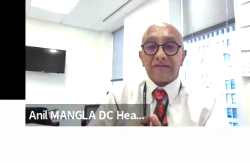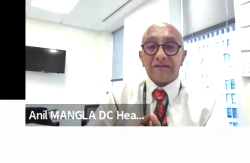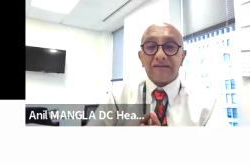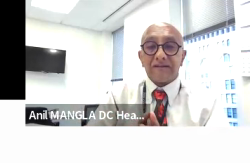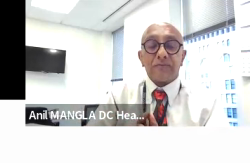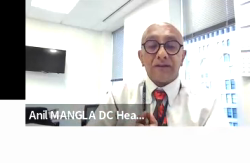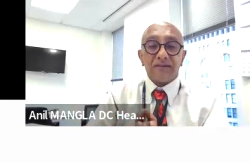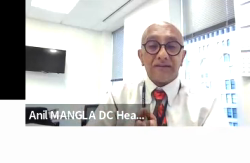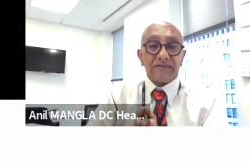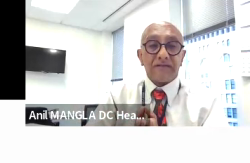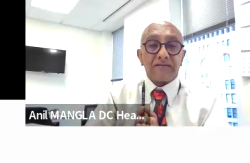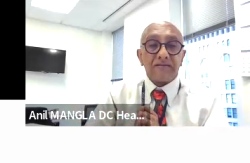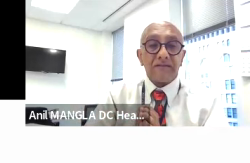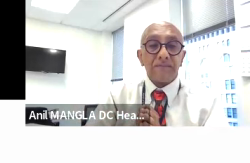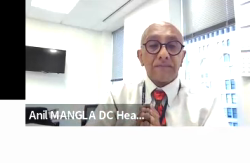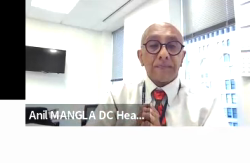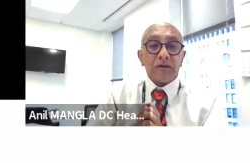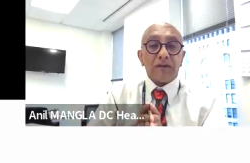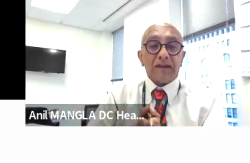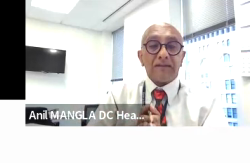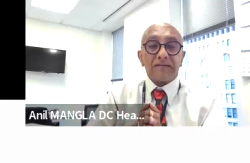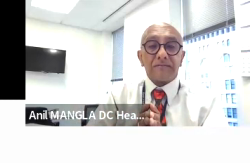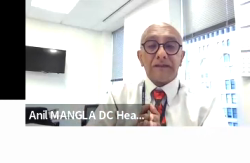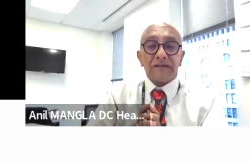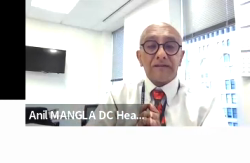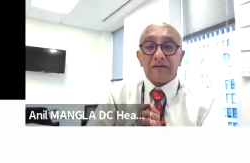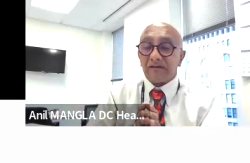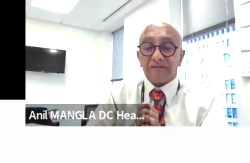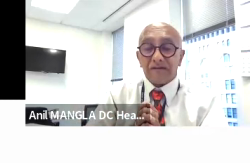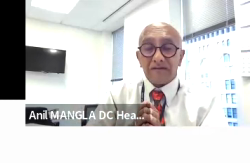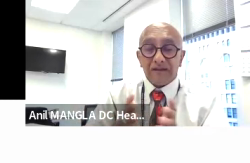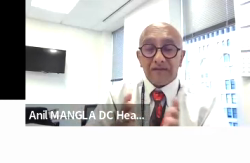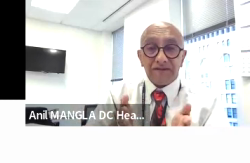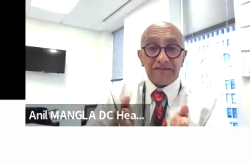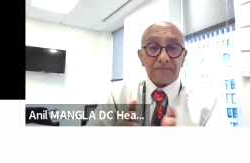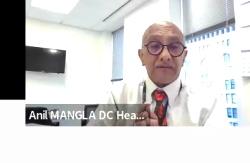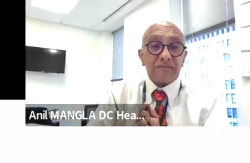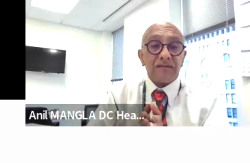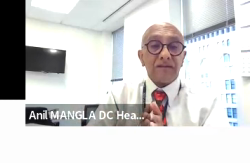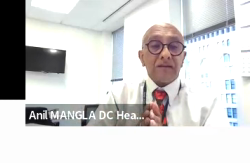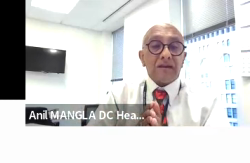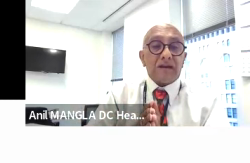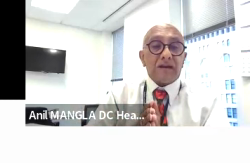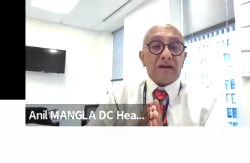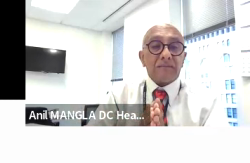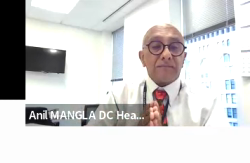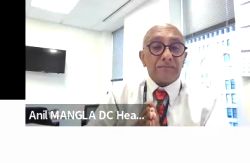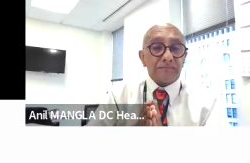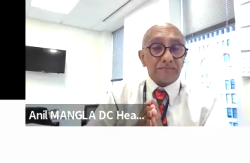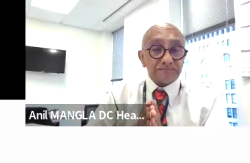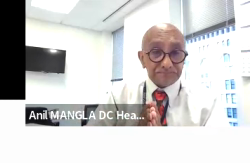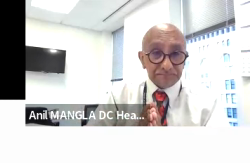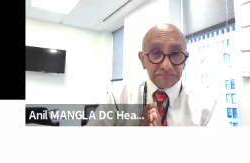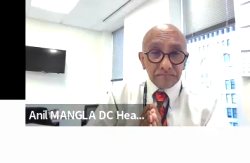decreased activity, and breathing difficulties. Older adults may not even have any symptoms.